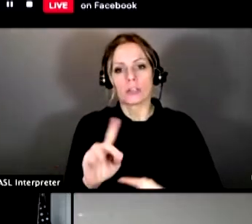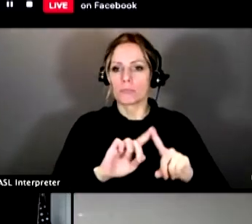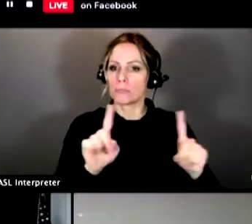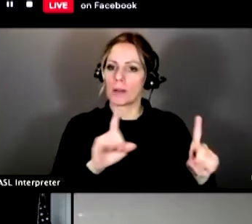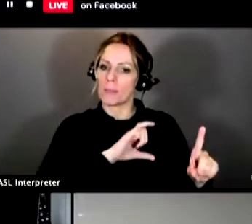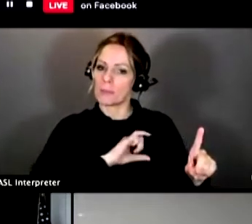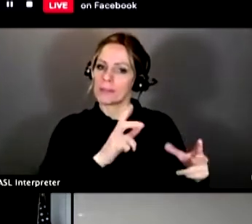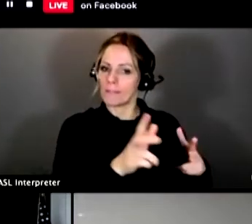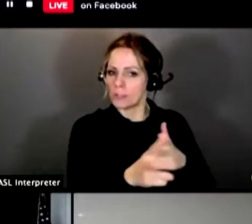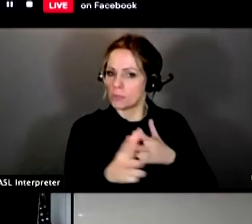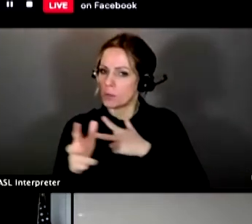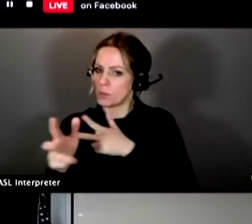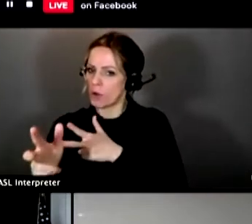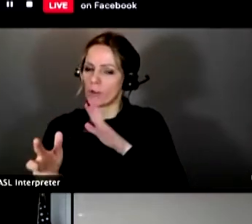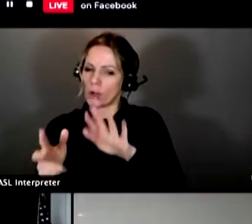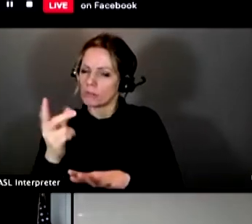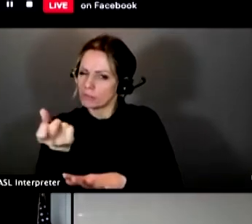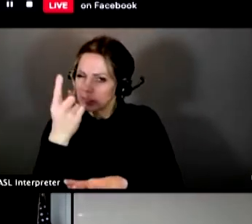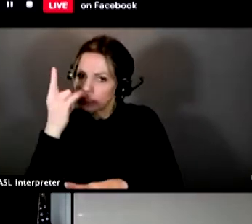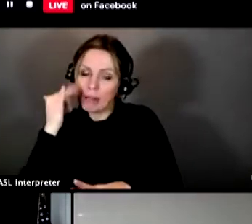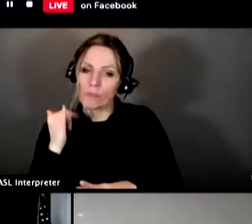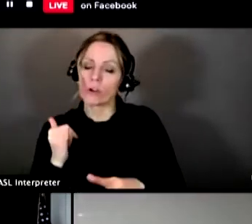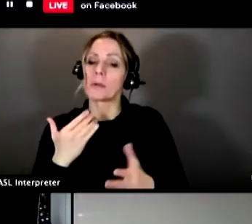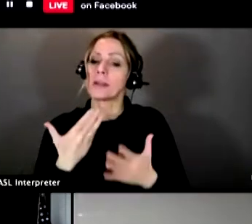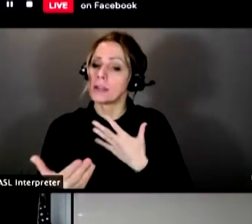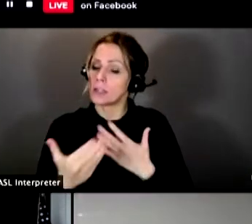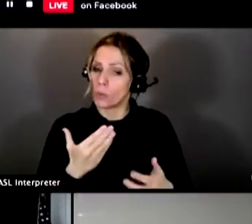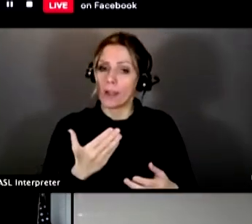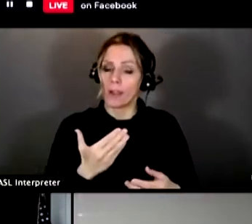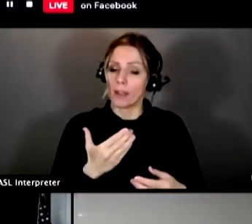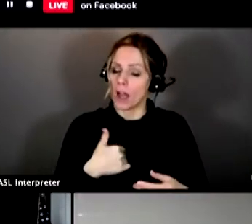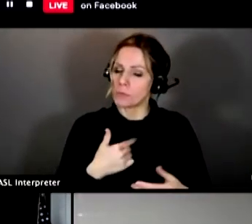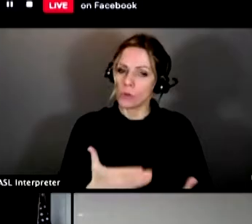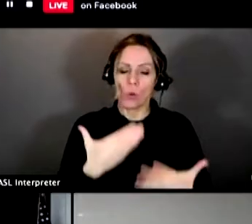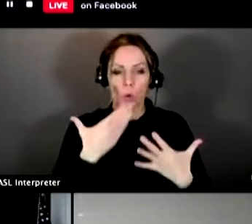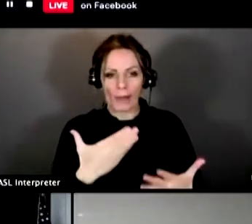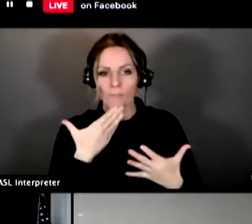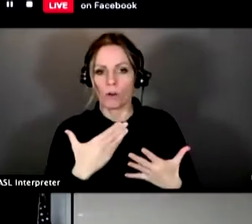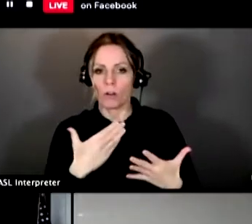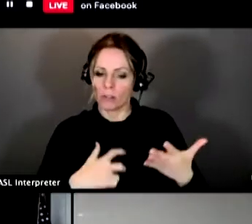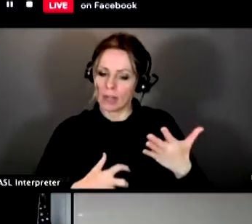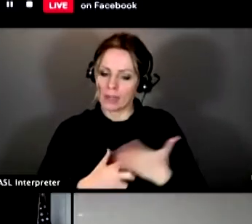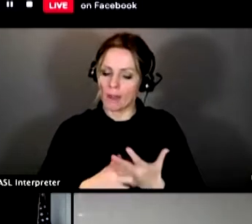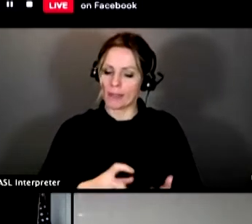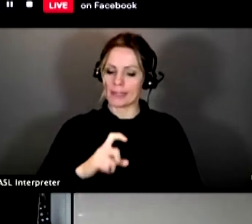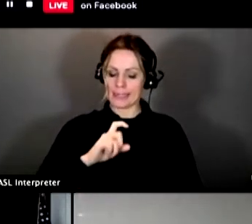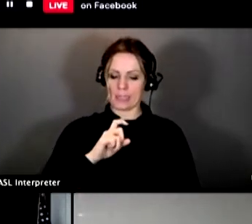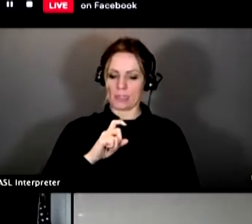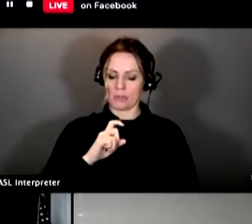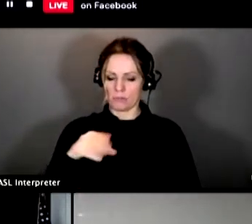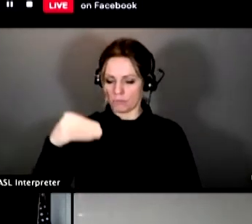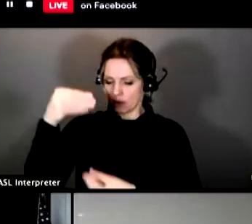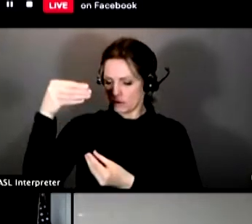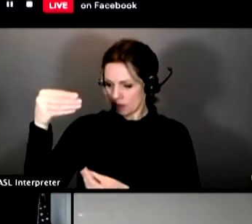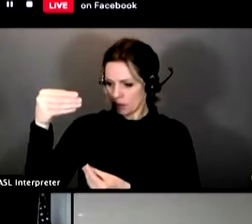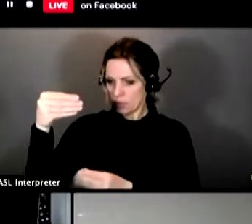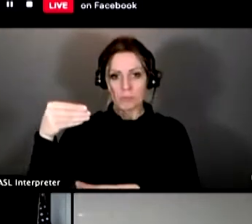this is in California. And I'm so grateful that I got that ticket because I didn't know. And